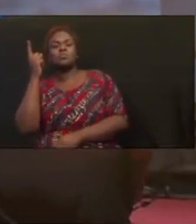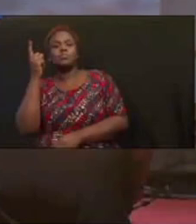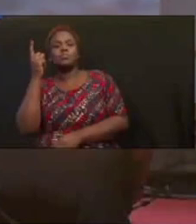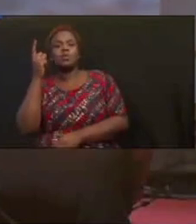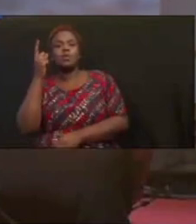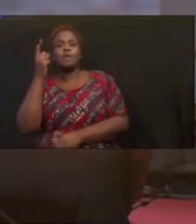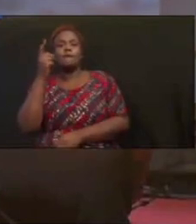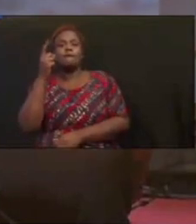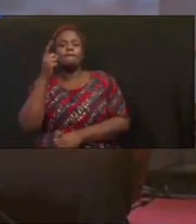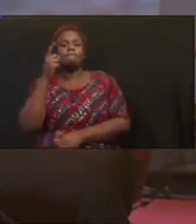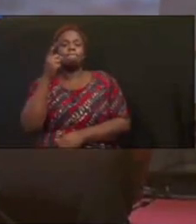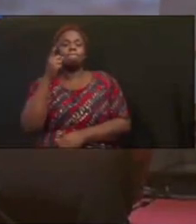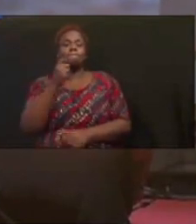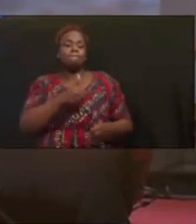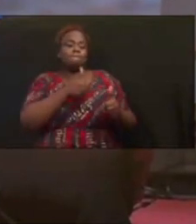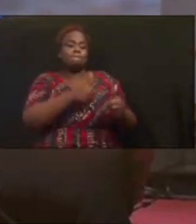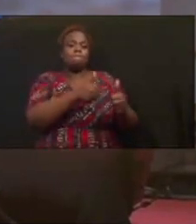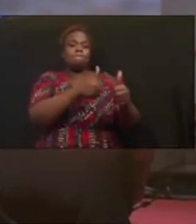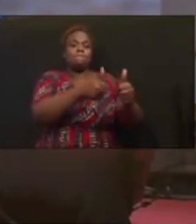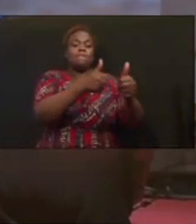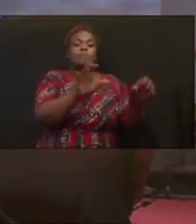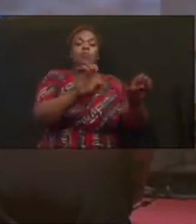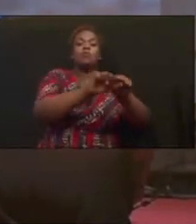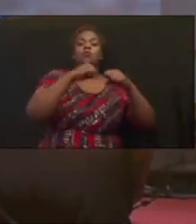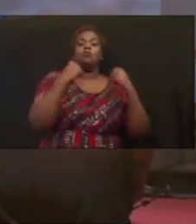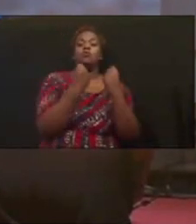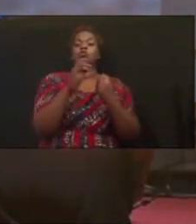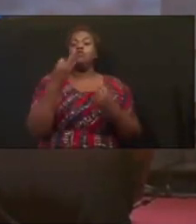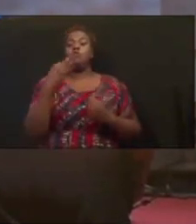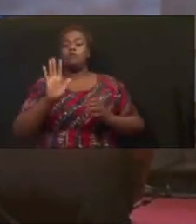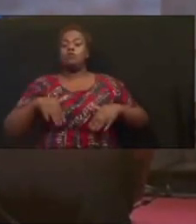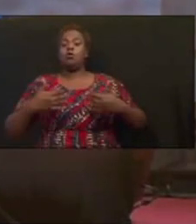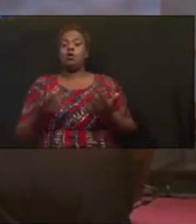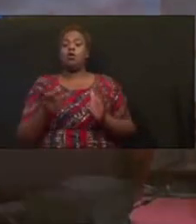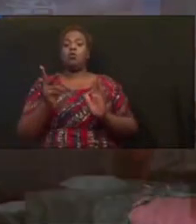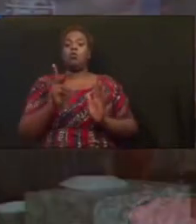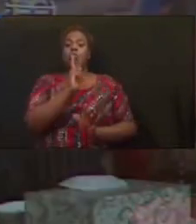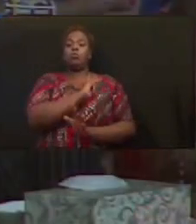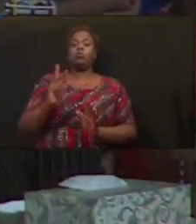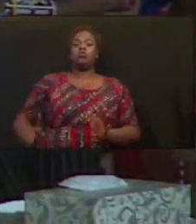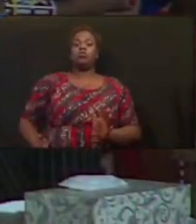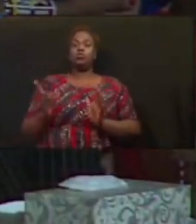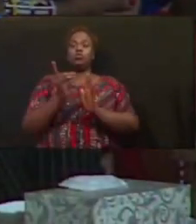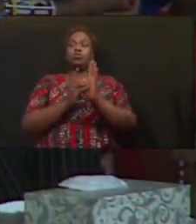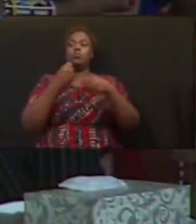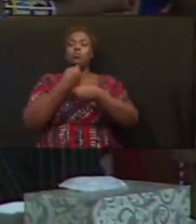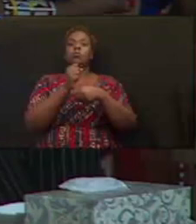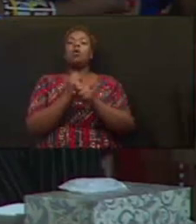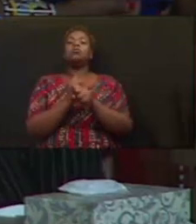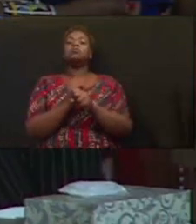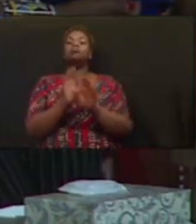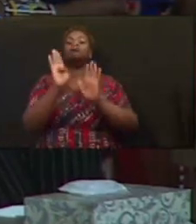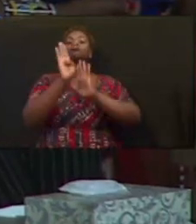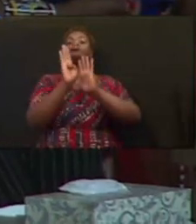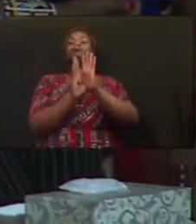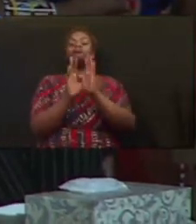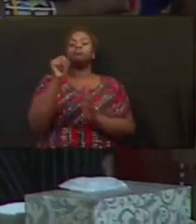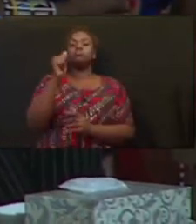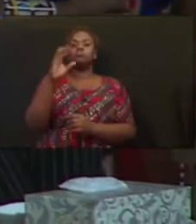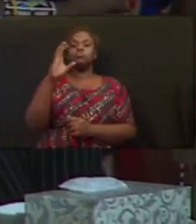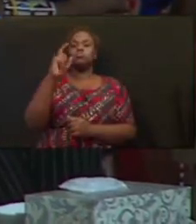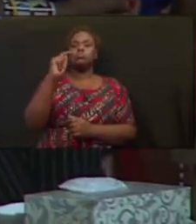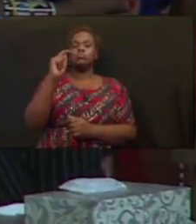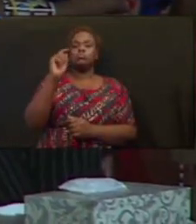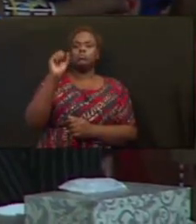apostolic structure of how kingdom come works. Let me give you a little preview. Acts chapter 7 and verse